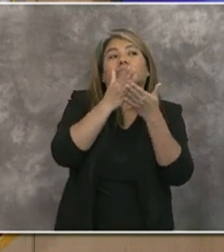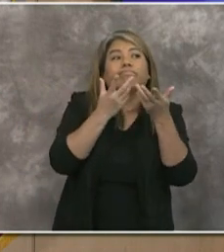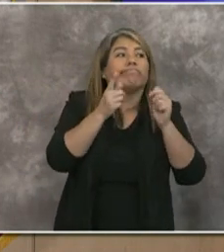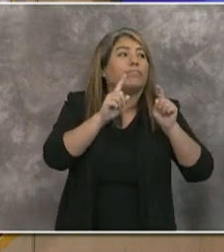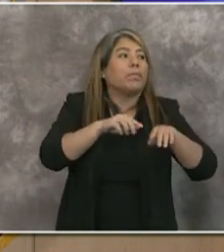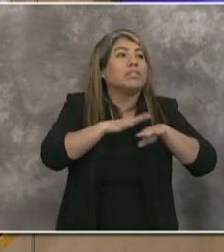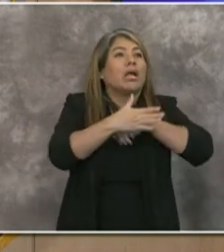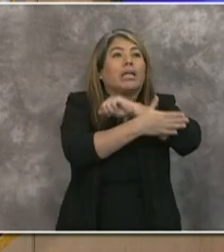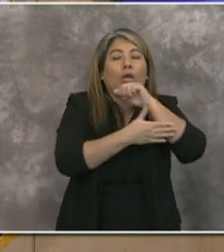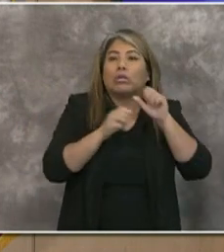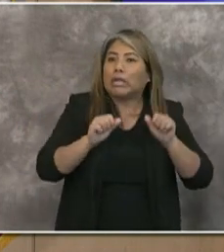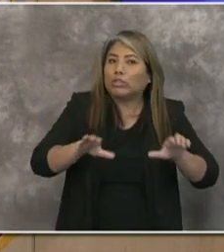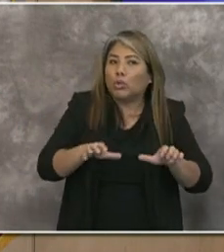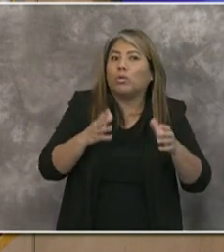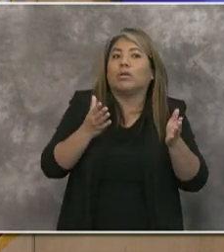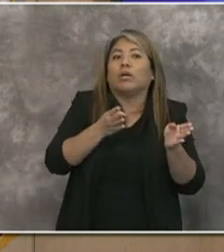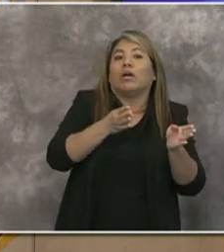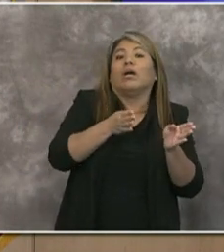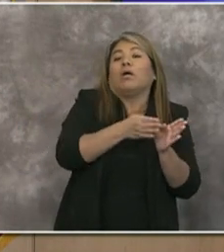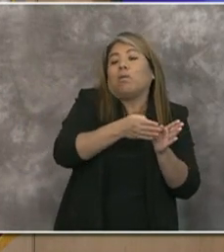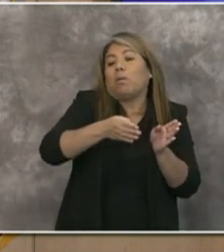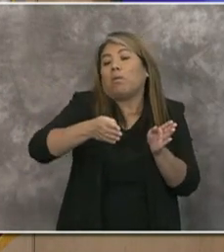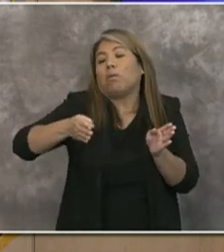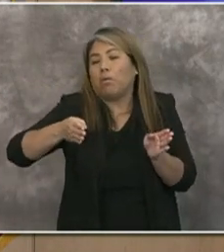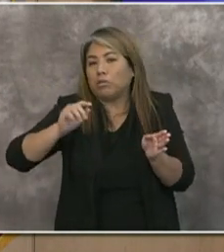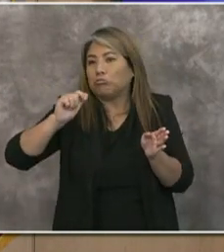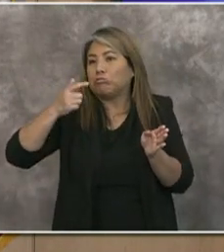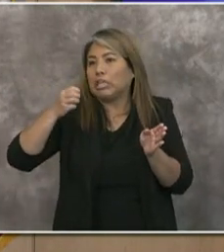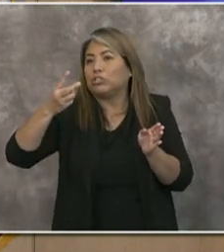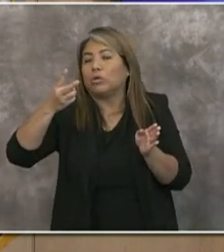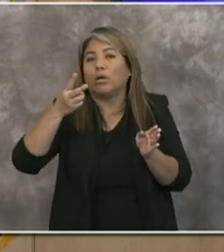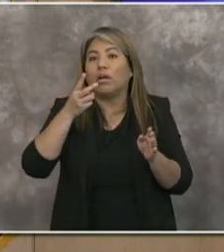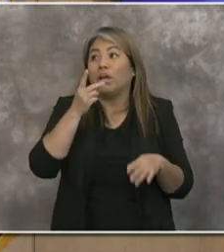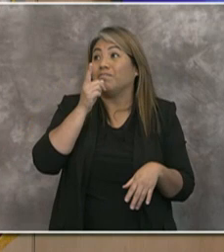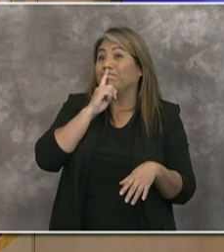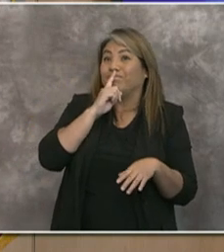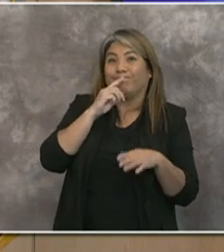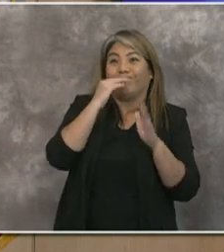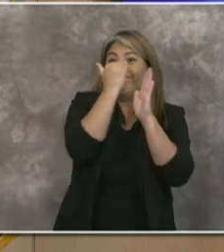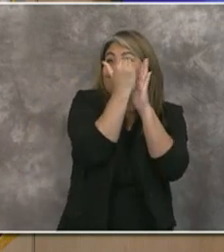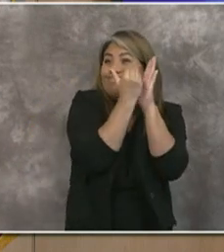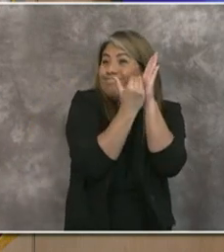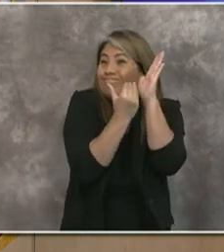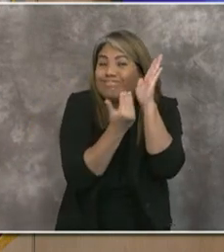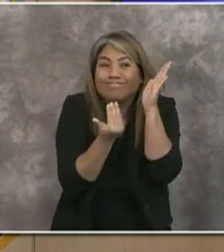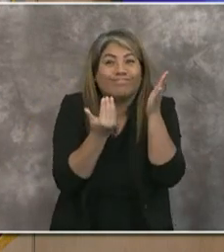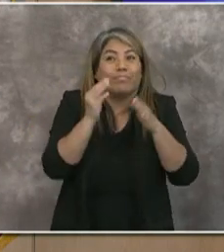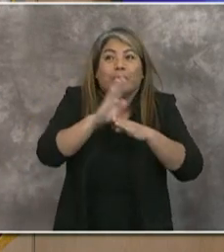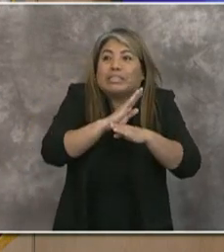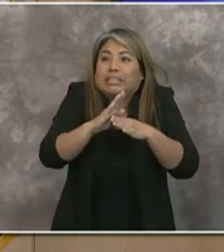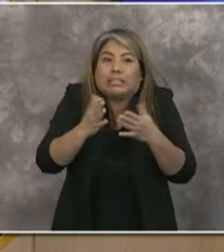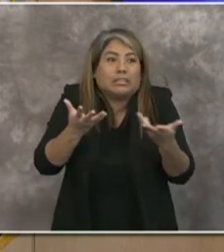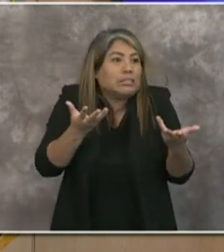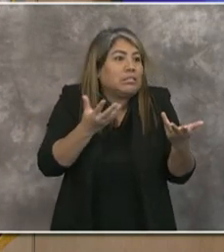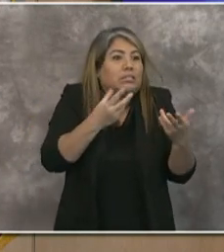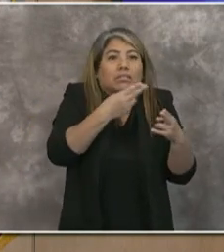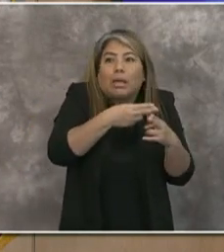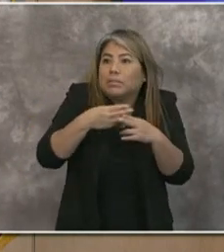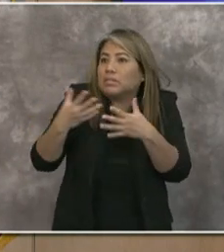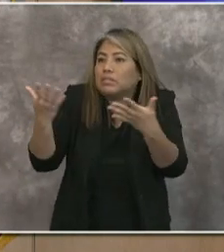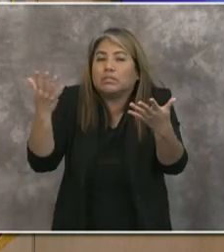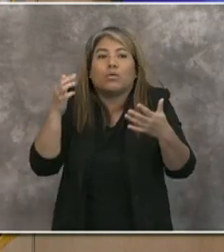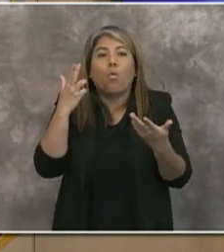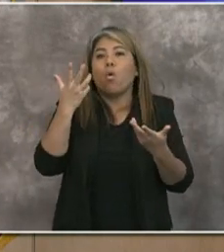of going a little further into Stage 2. He did not outline exactly what those business entities would be, nor did he